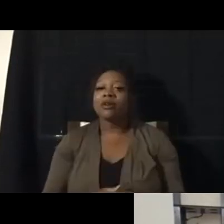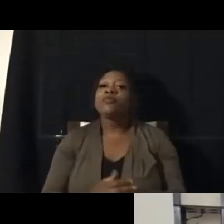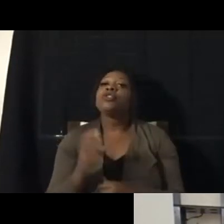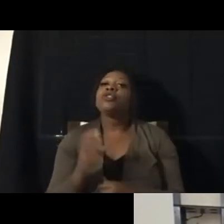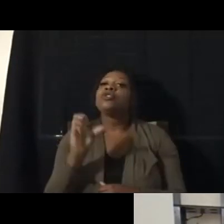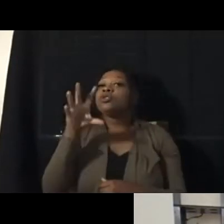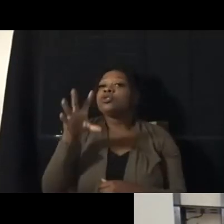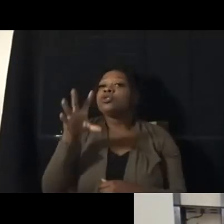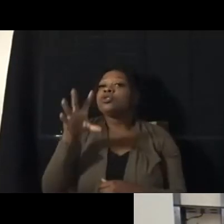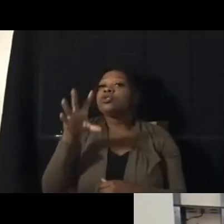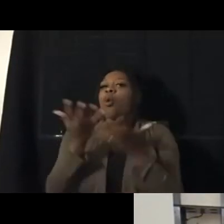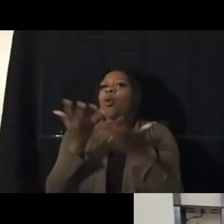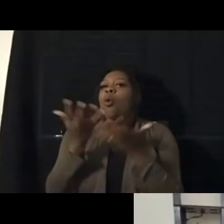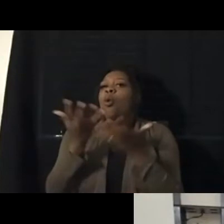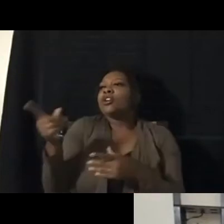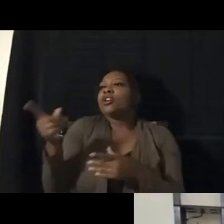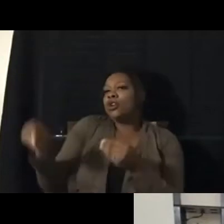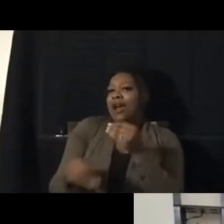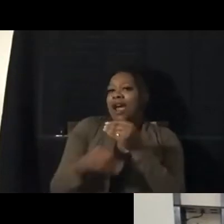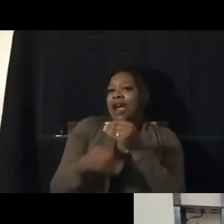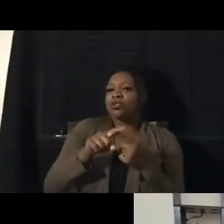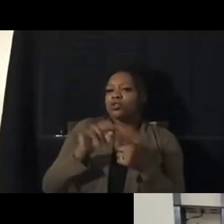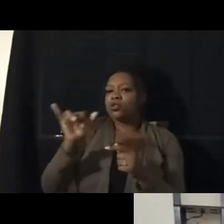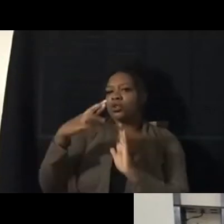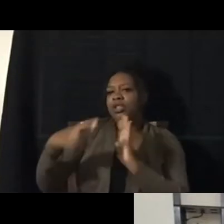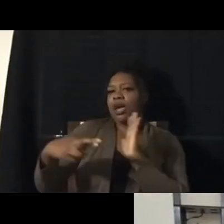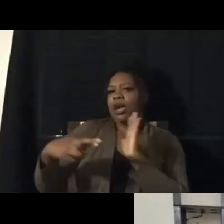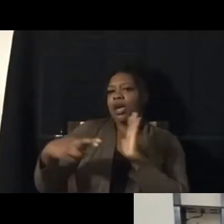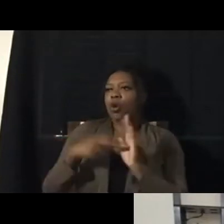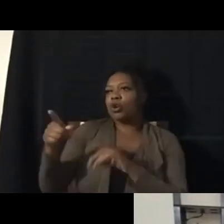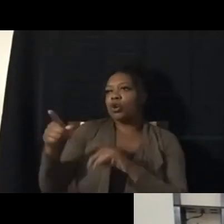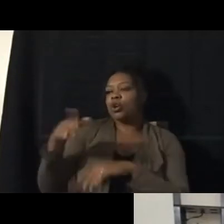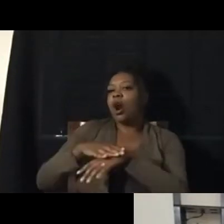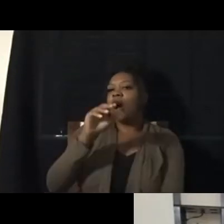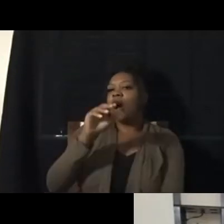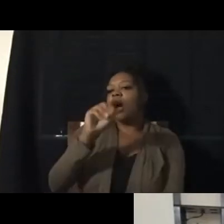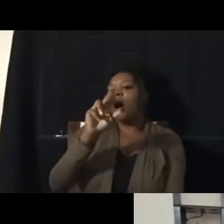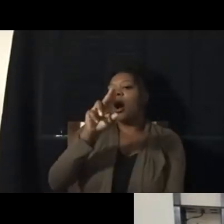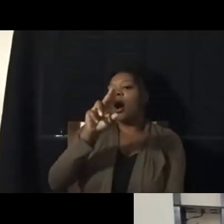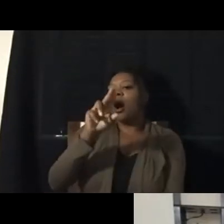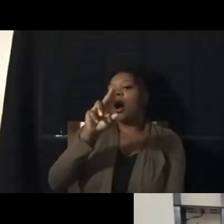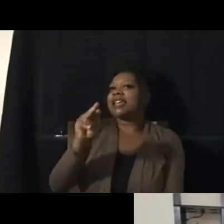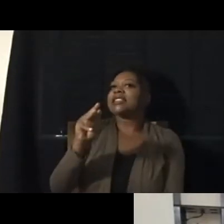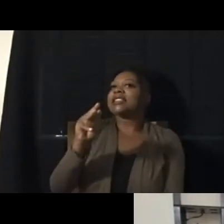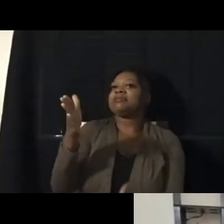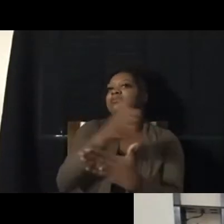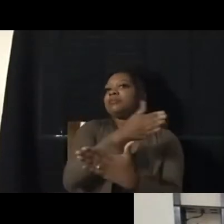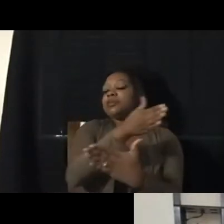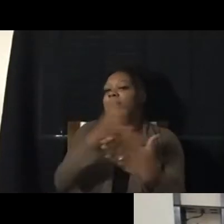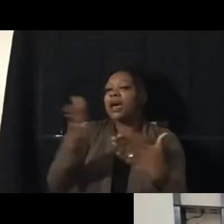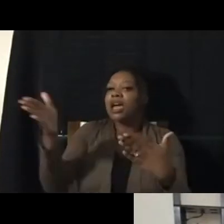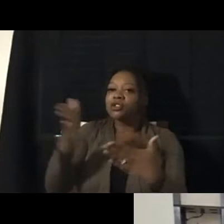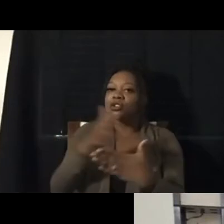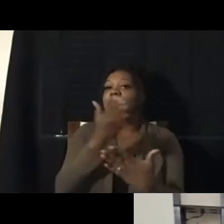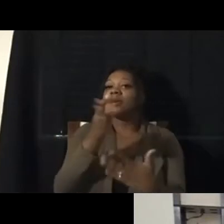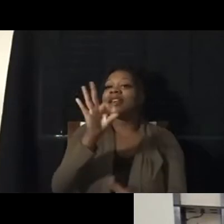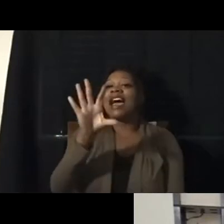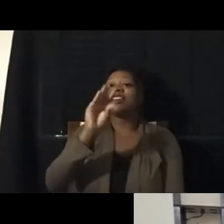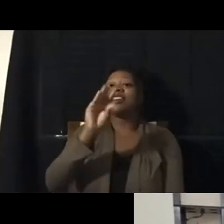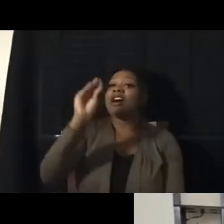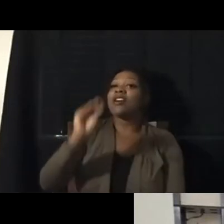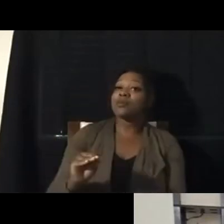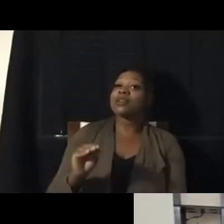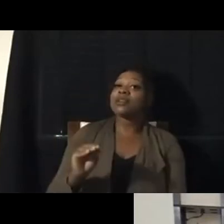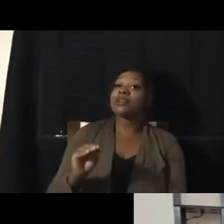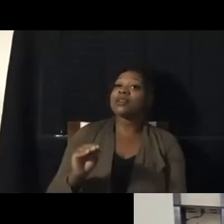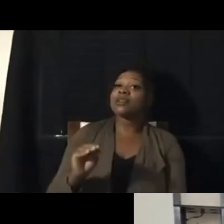role by actually being on the autism spectrum? And 95% of characters, like I said, with disabilities are played by actors without